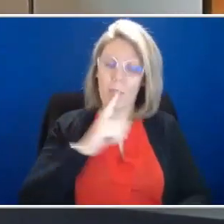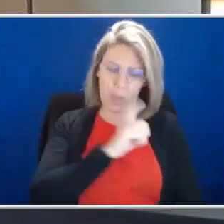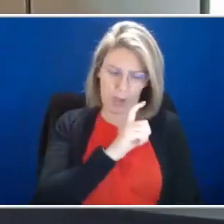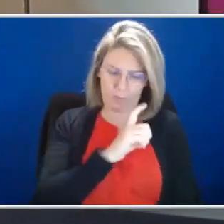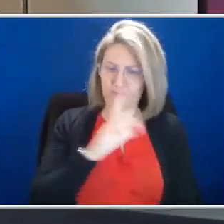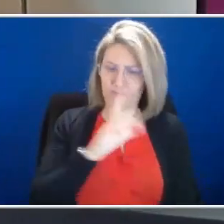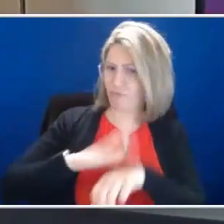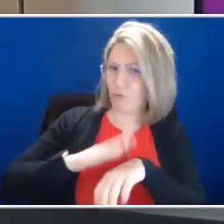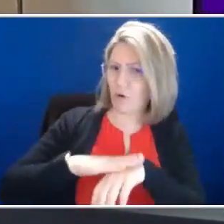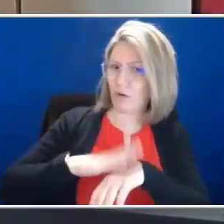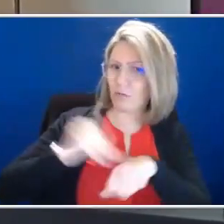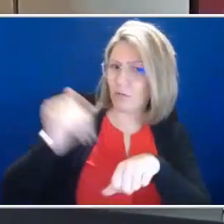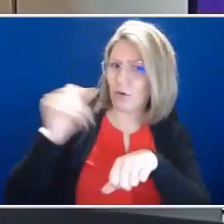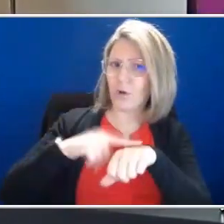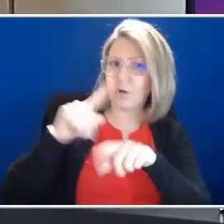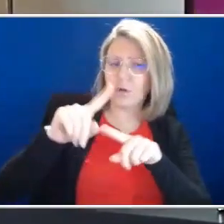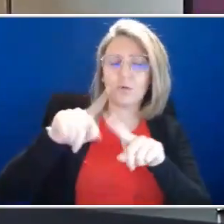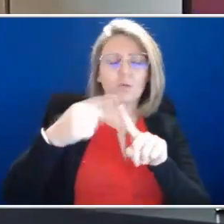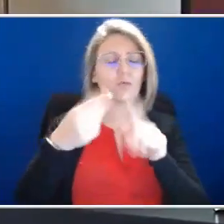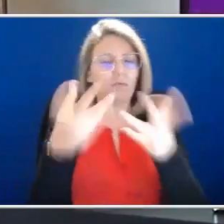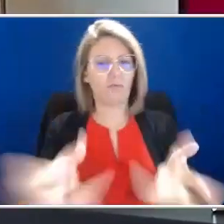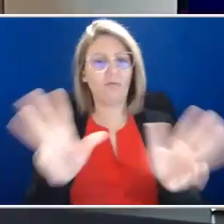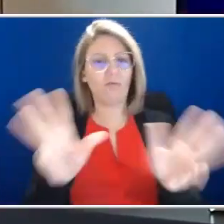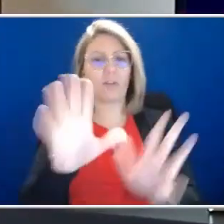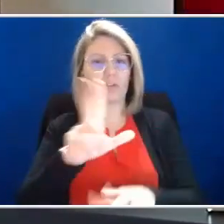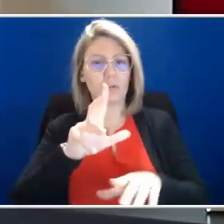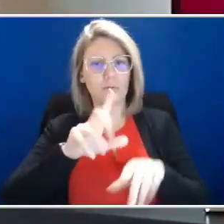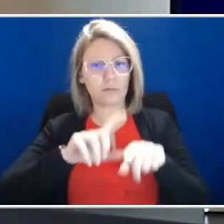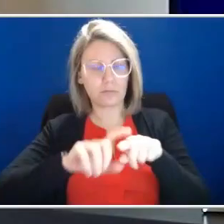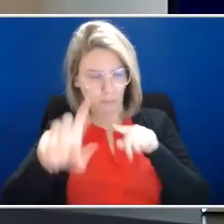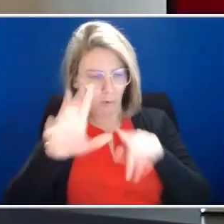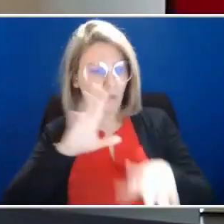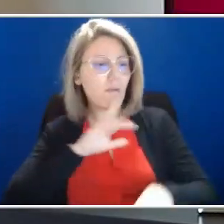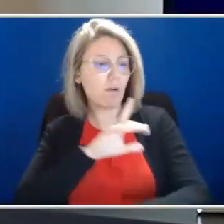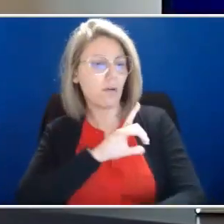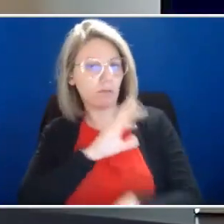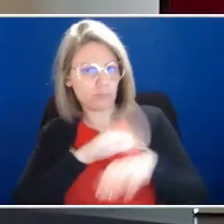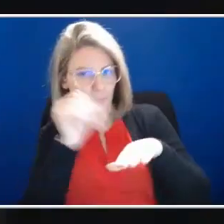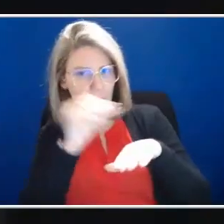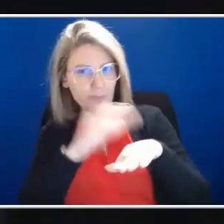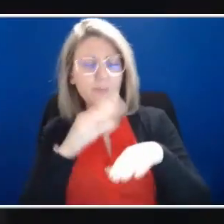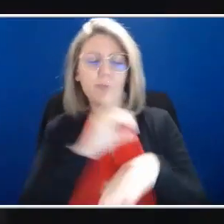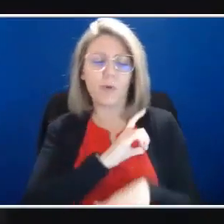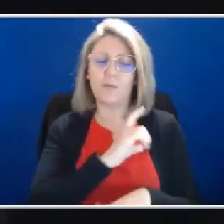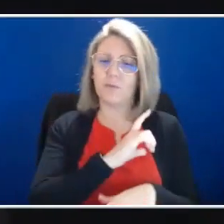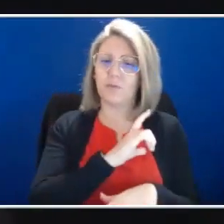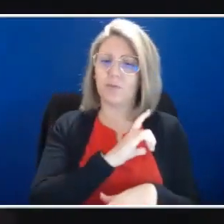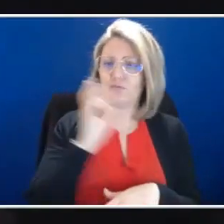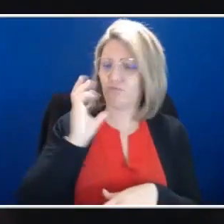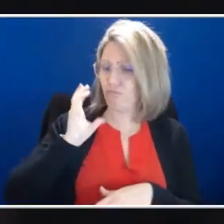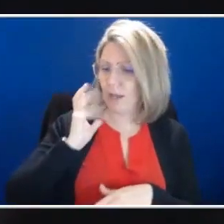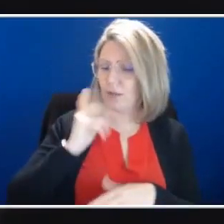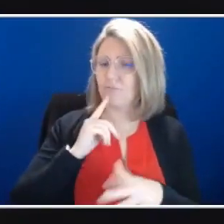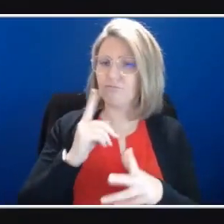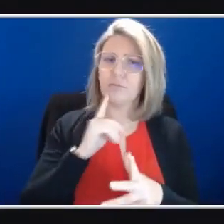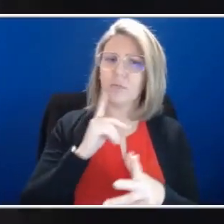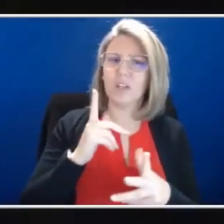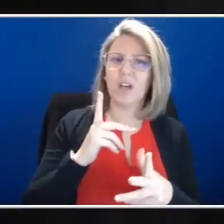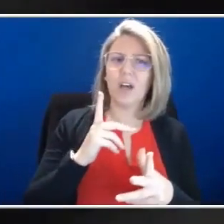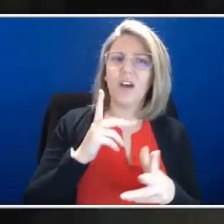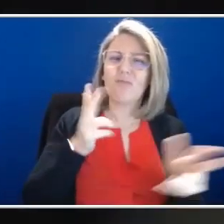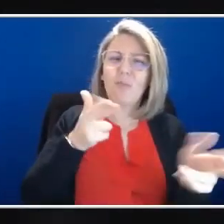up his shift when a frantic call came in around 11 o'clock. Officers came up over the radio screaming that they were being shot at and asking for